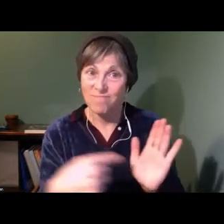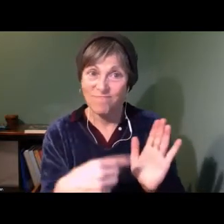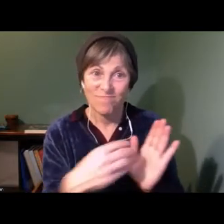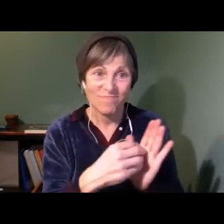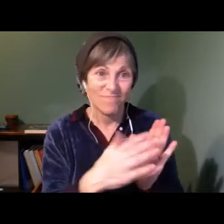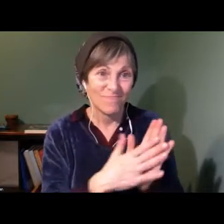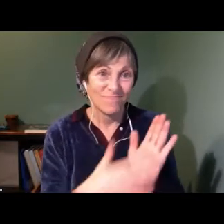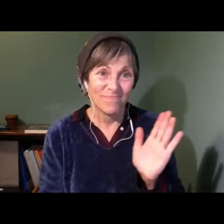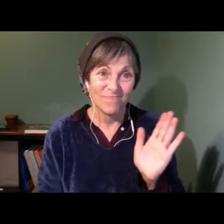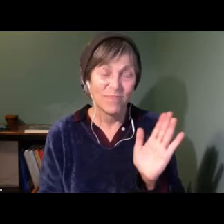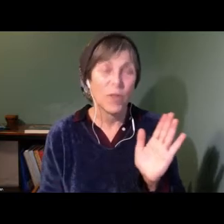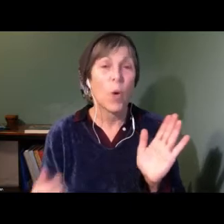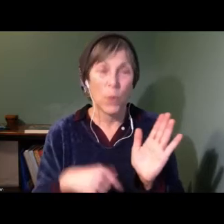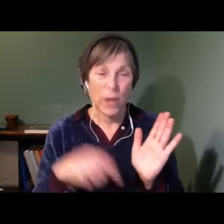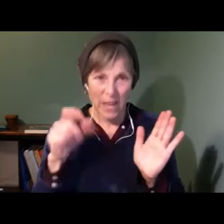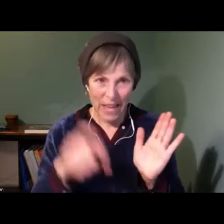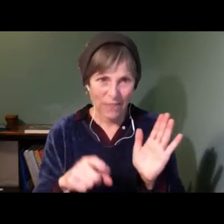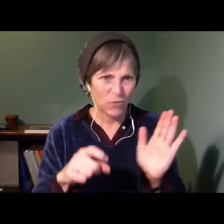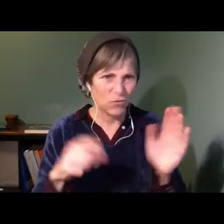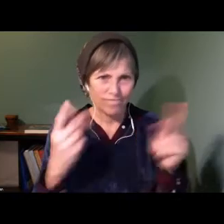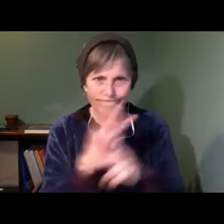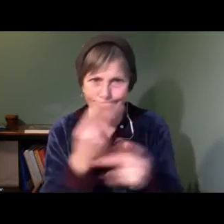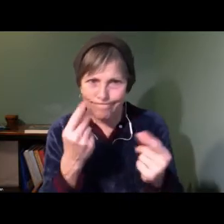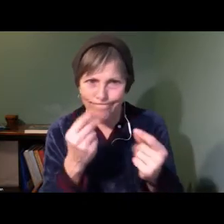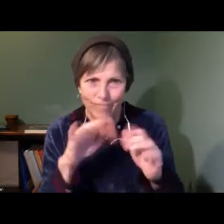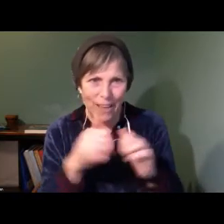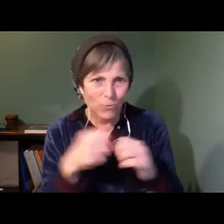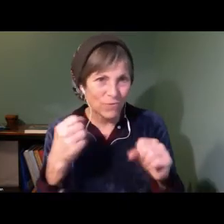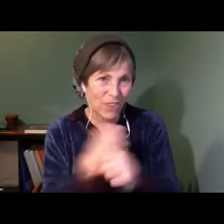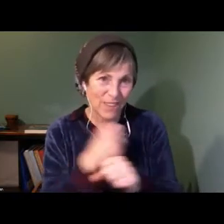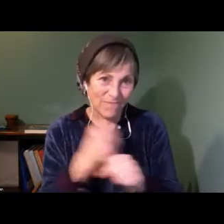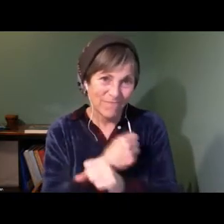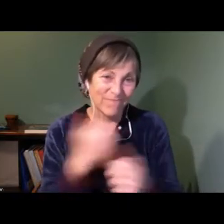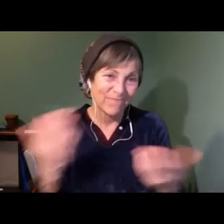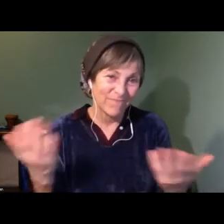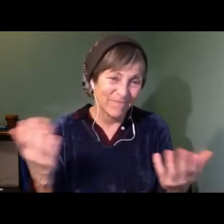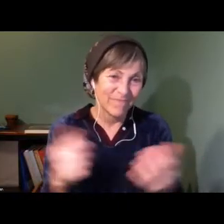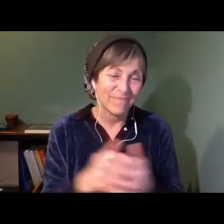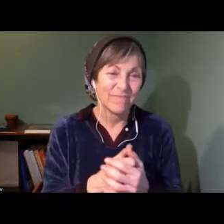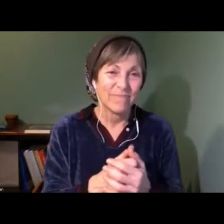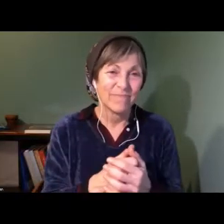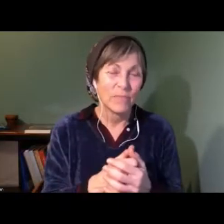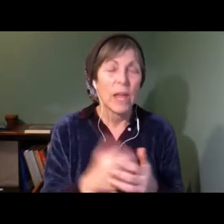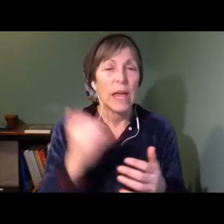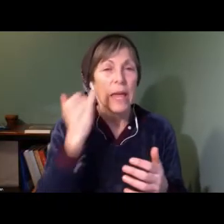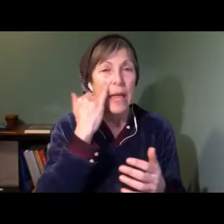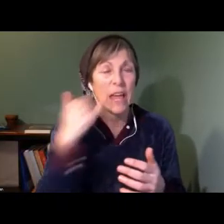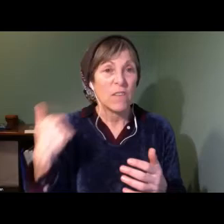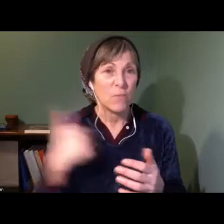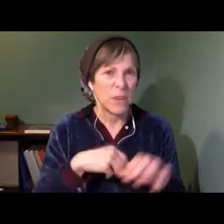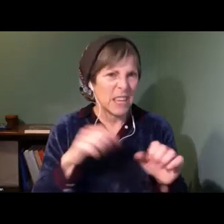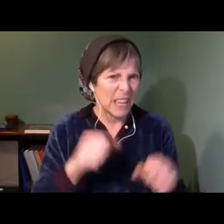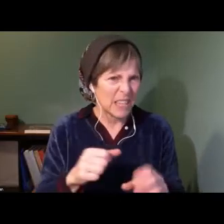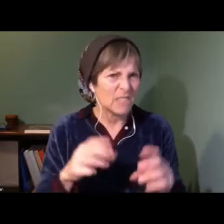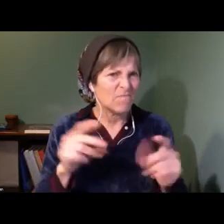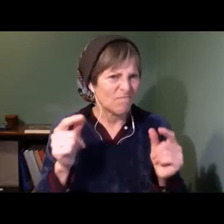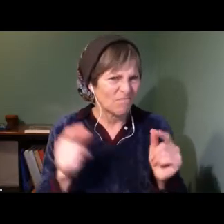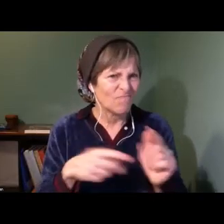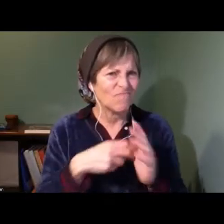an issue that we have to organize around um so I think that if we can just move quickly into